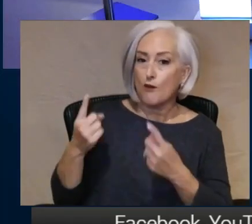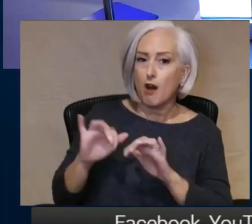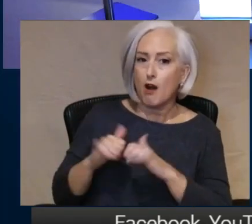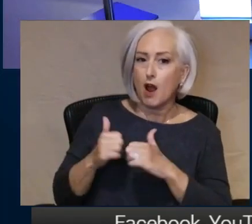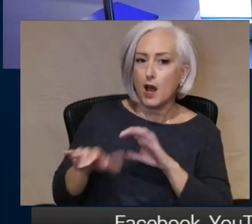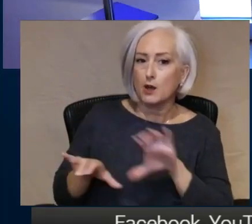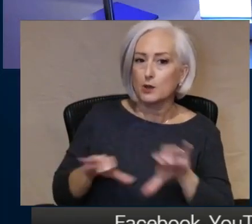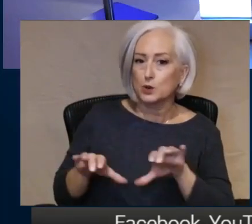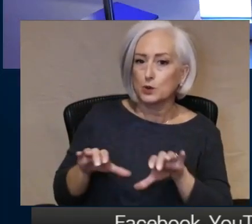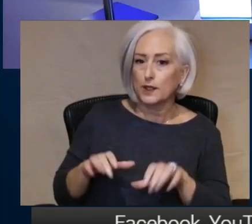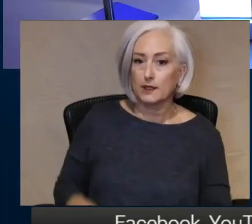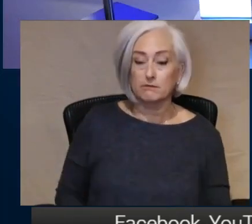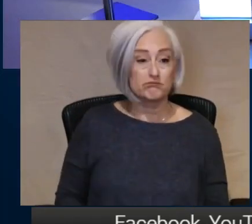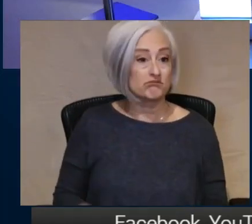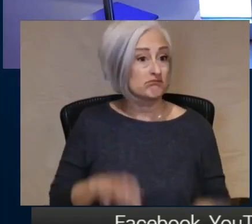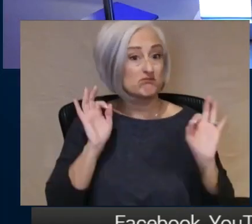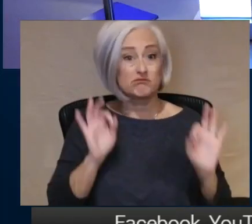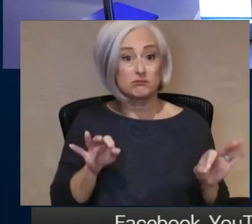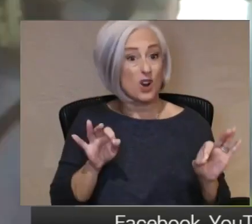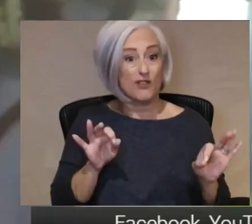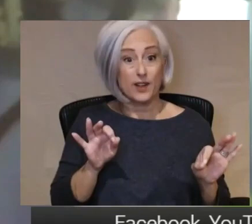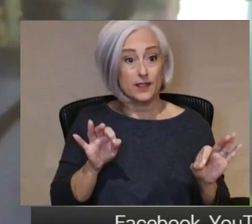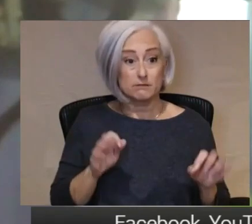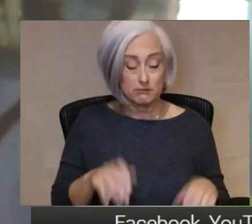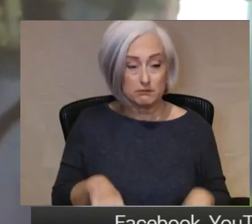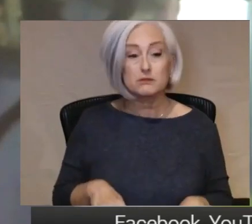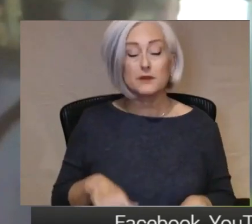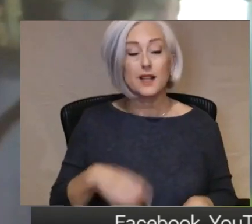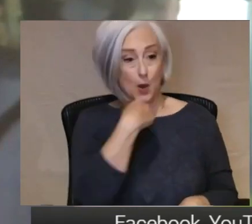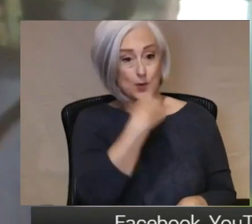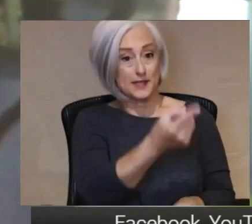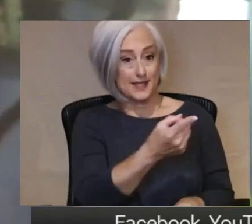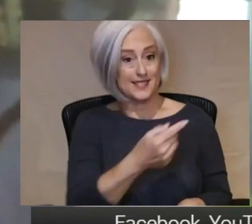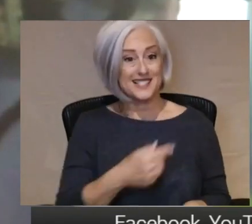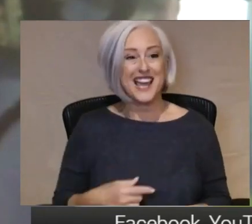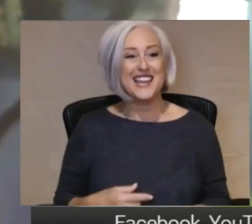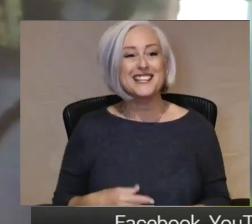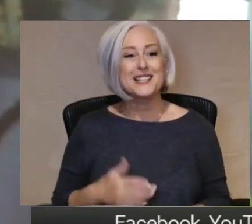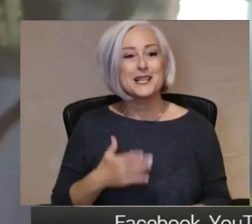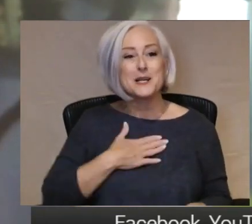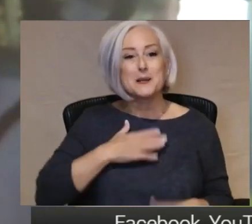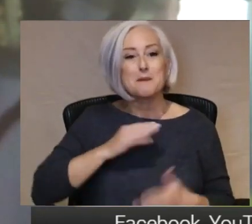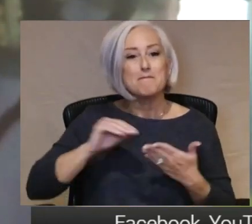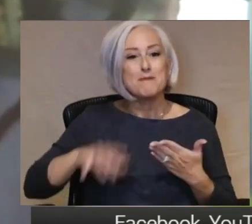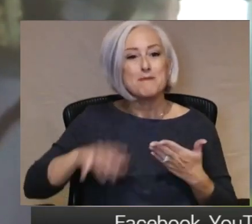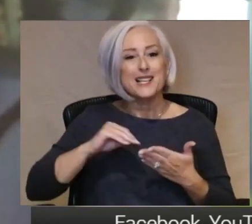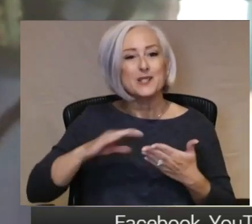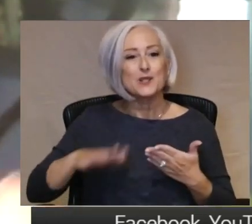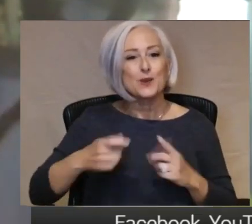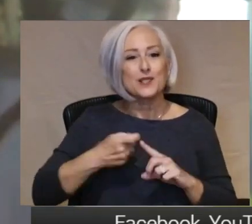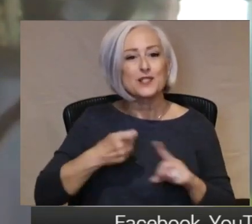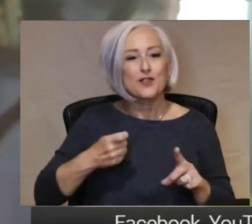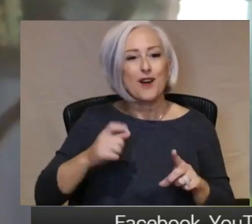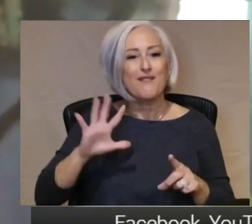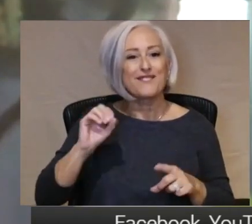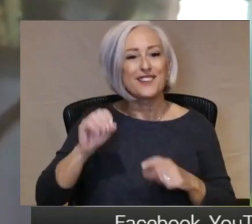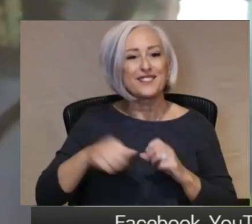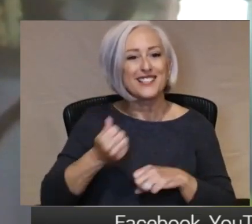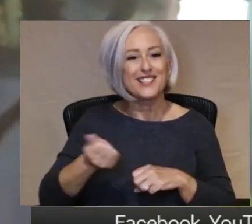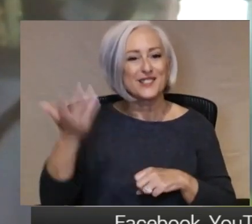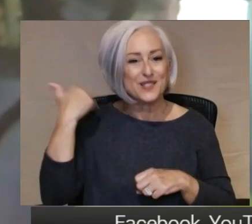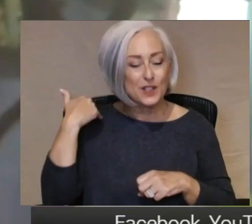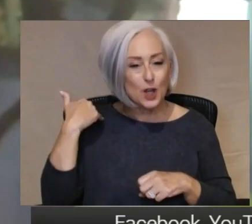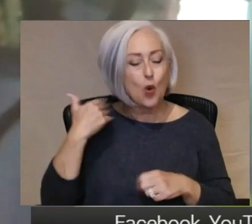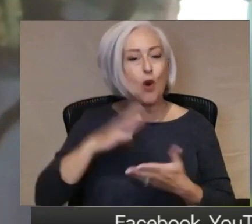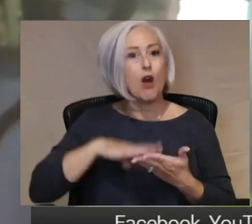great? Perfectly. You know, I was going to tell you, when my students from years ago, 50 years ago, found out I had